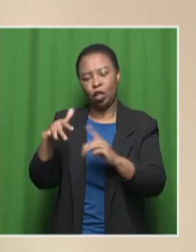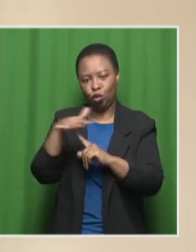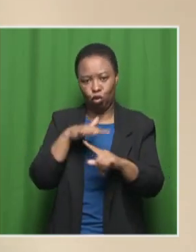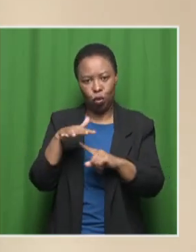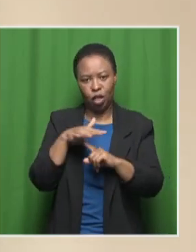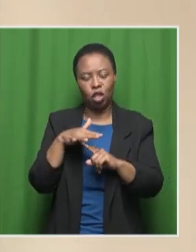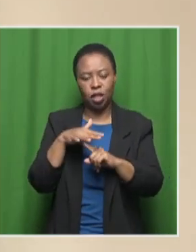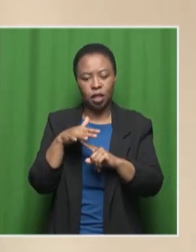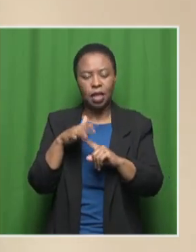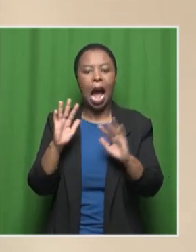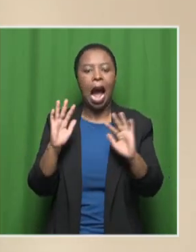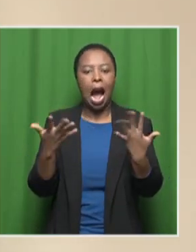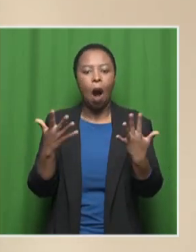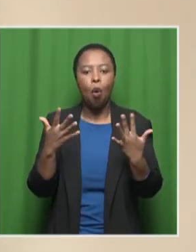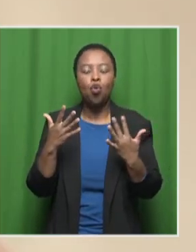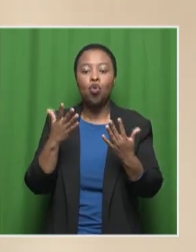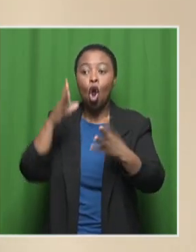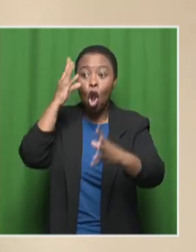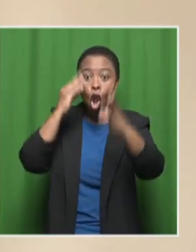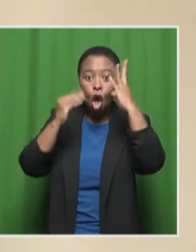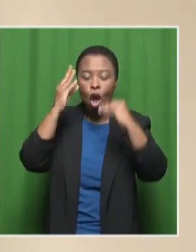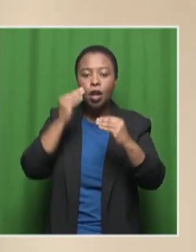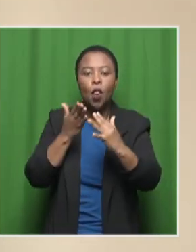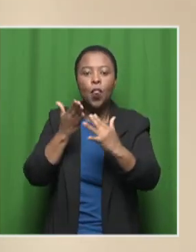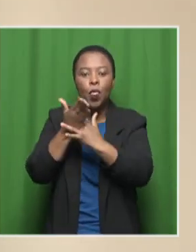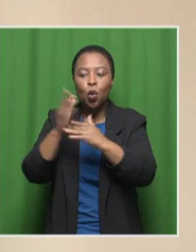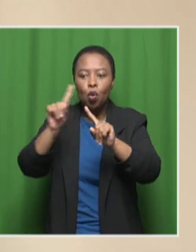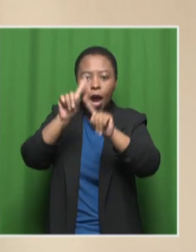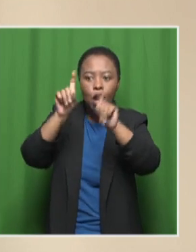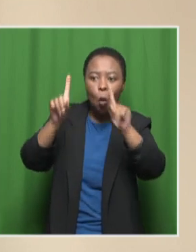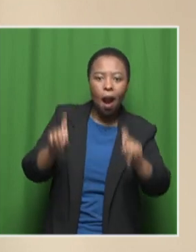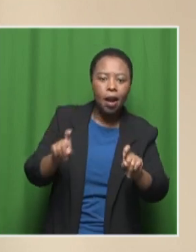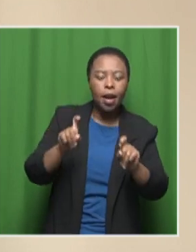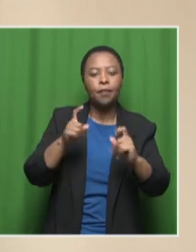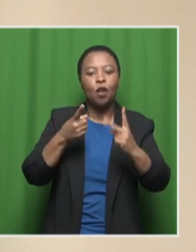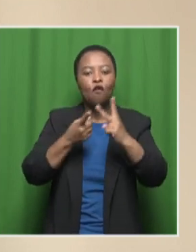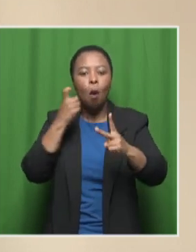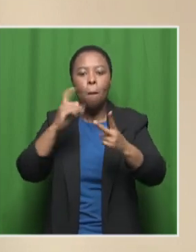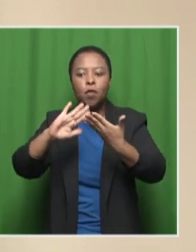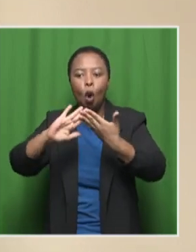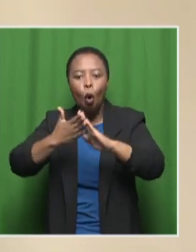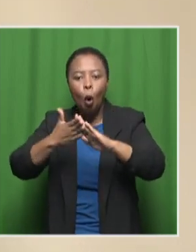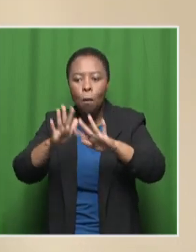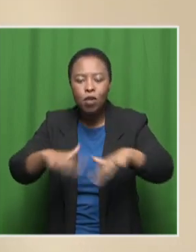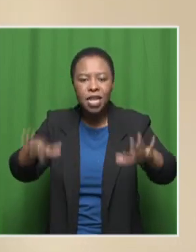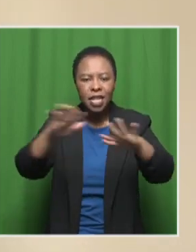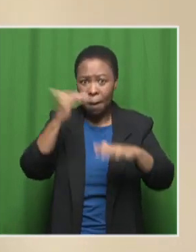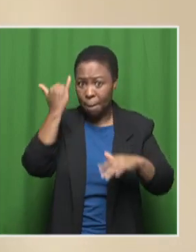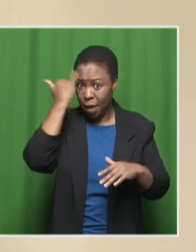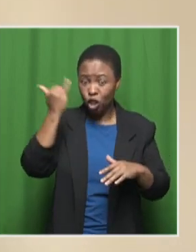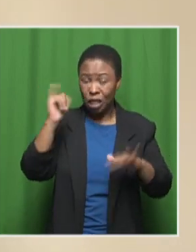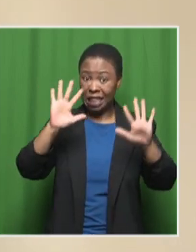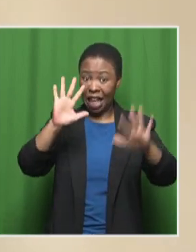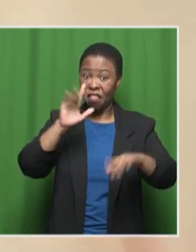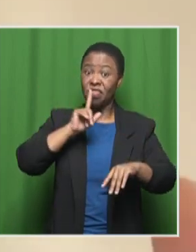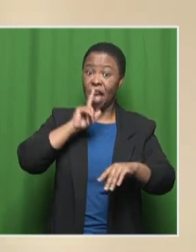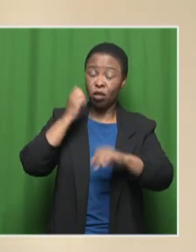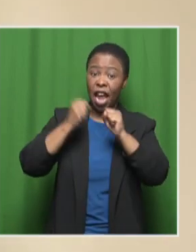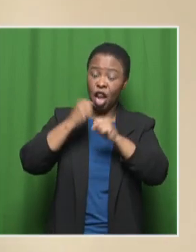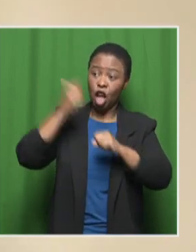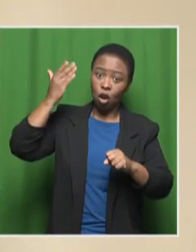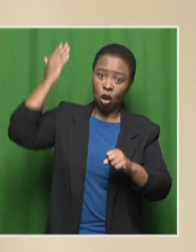where you learn through inquiry, you learn through your community. I mean, you can imagine sort of 10,000 years ago, you went